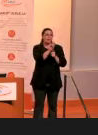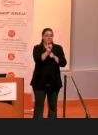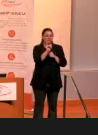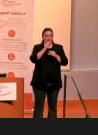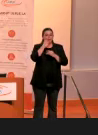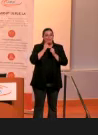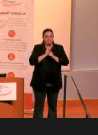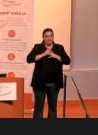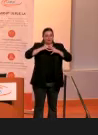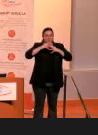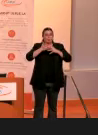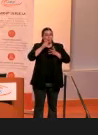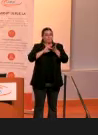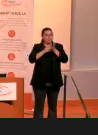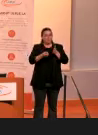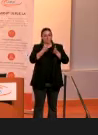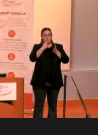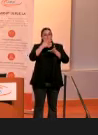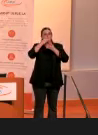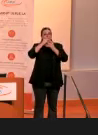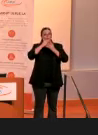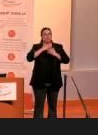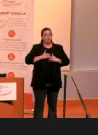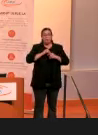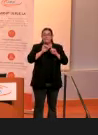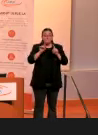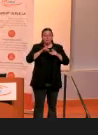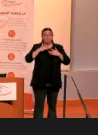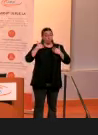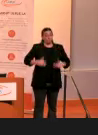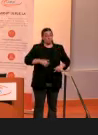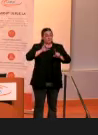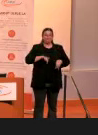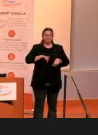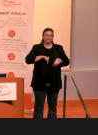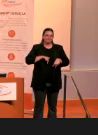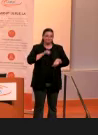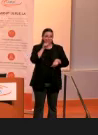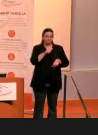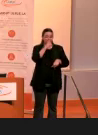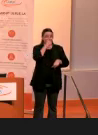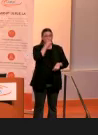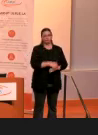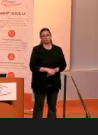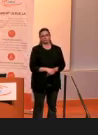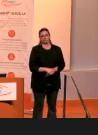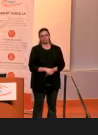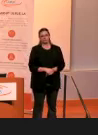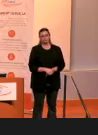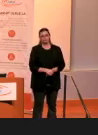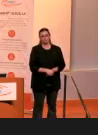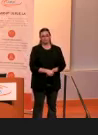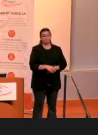to. And there's a lot of work that's been done in this area. We know that there's three parts of the nervous